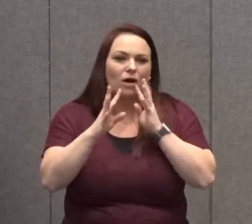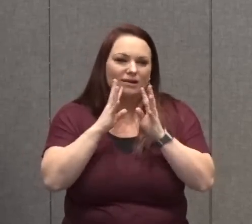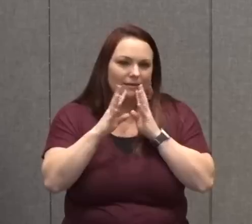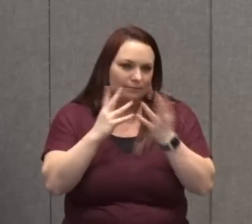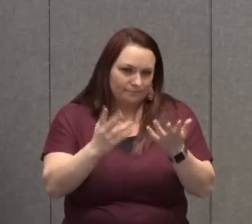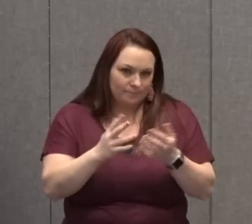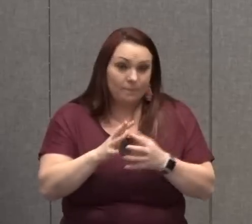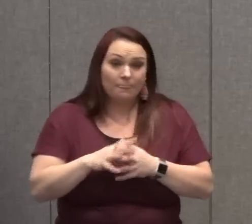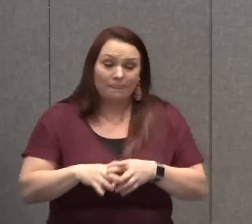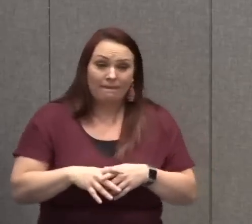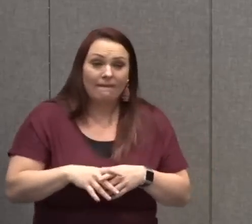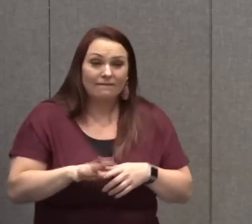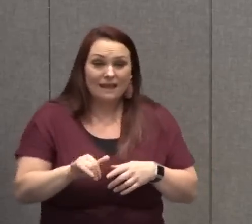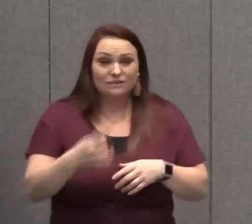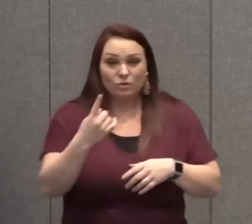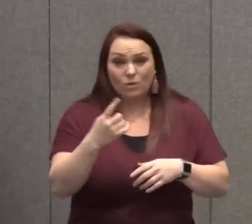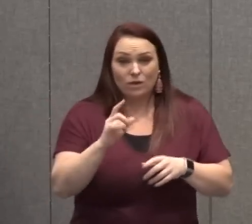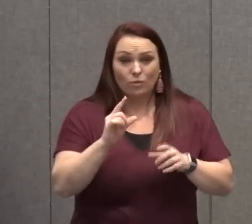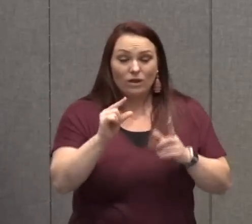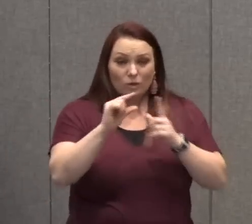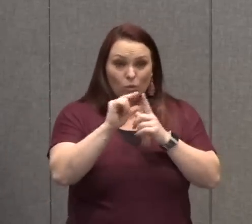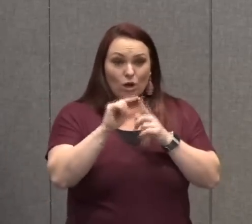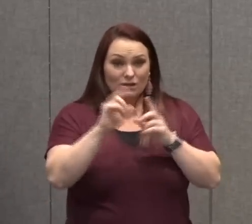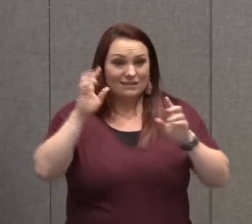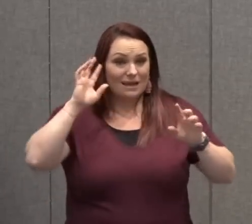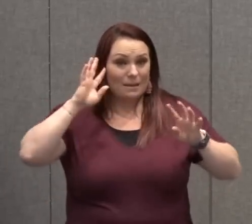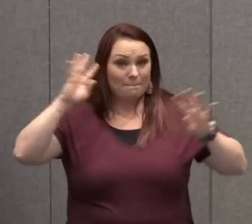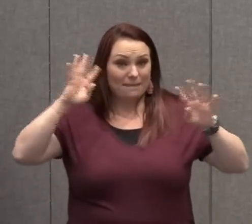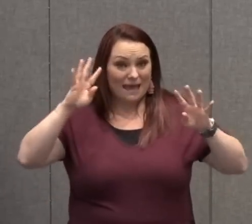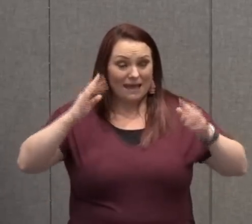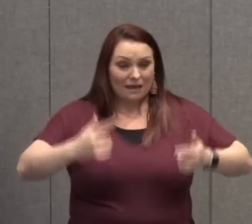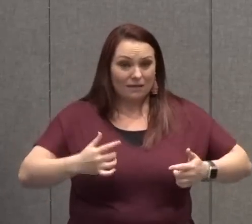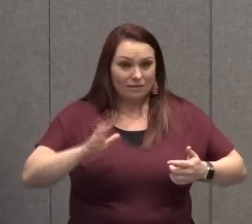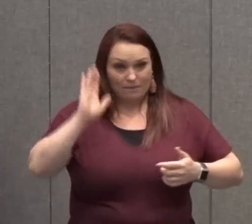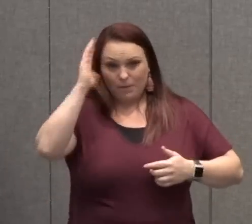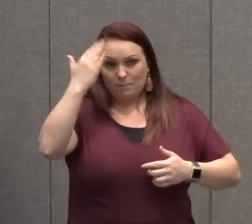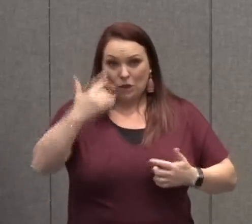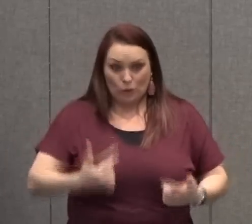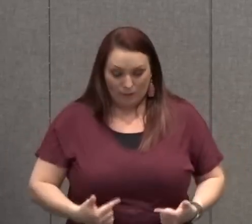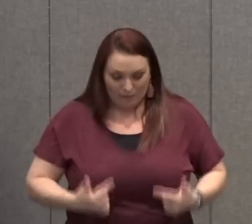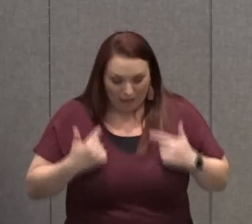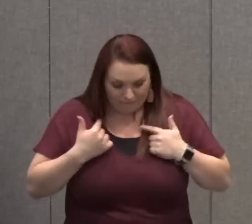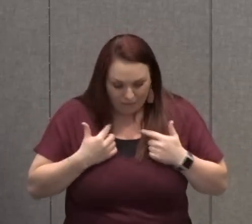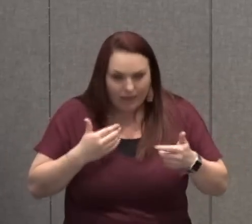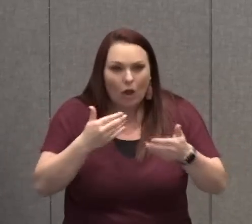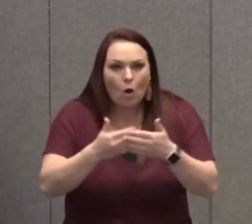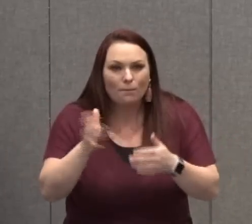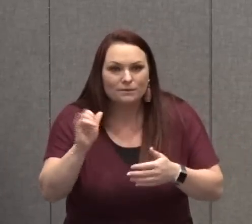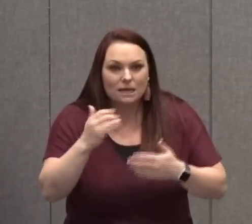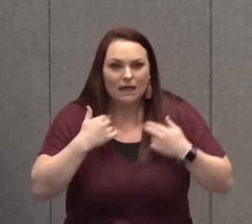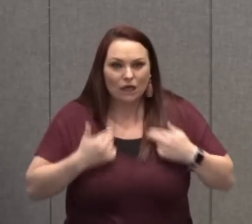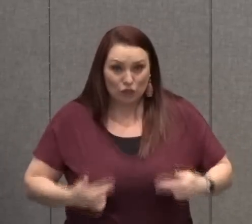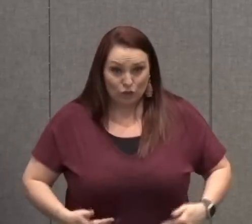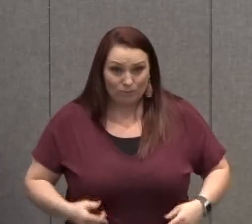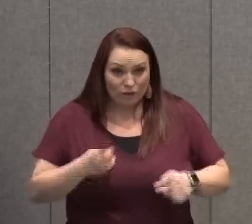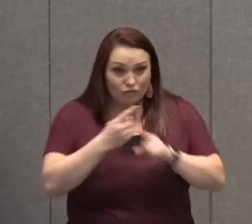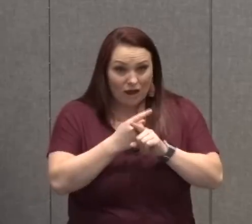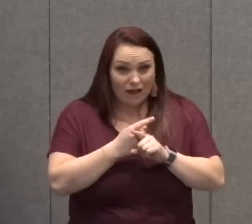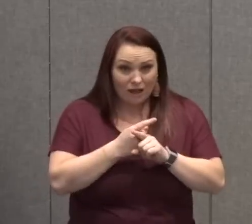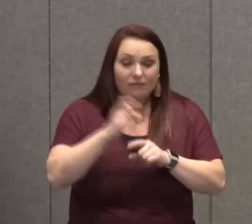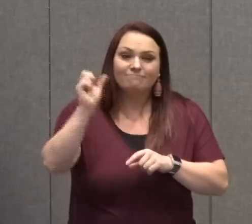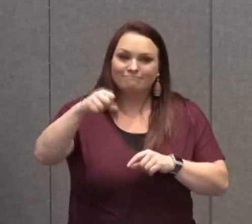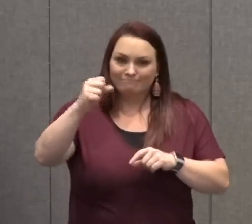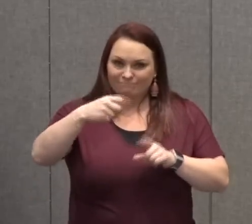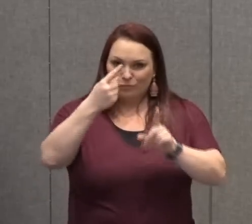and that's one where the words make uh these things appear lifelike like they're almost human right correct oh perfect I almost forgot